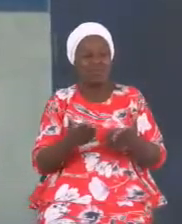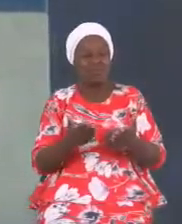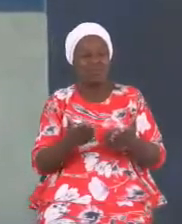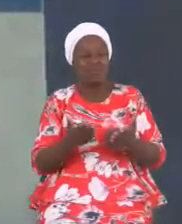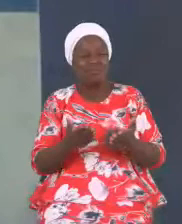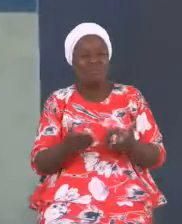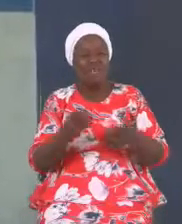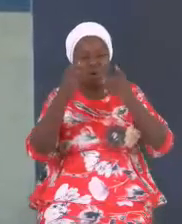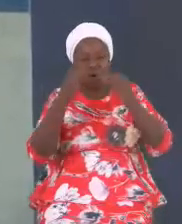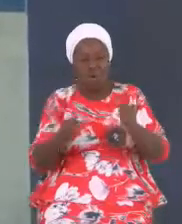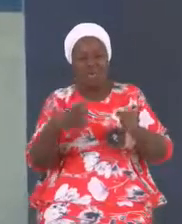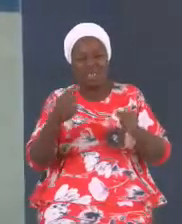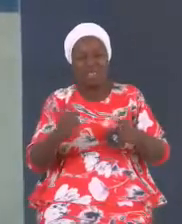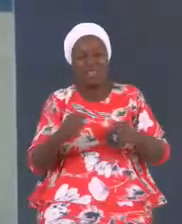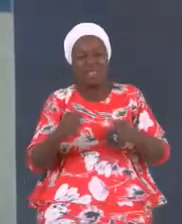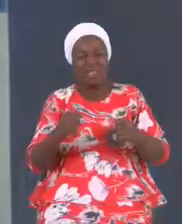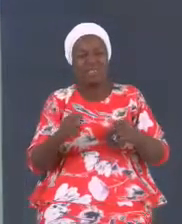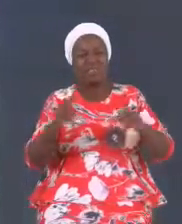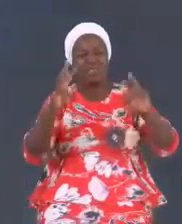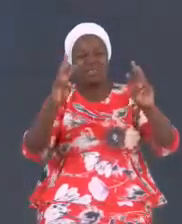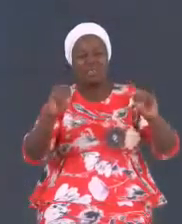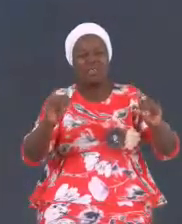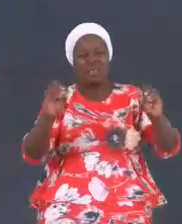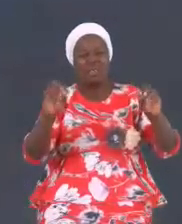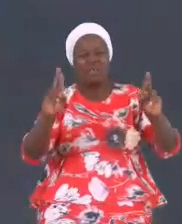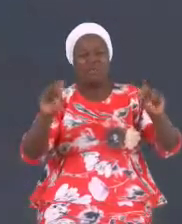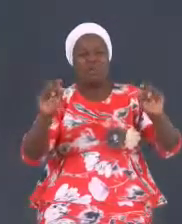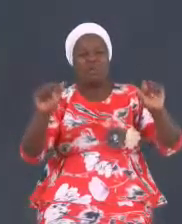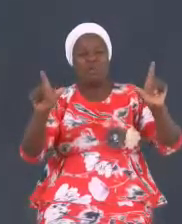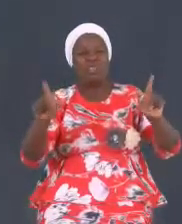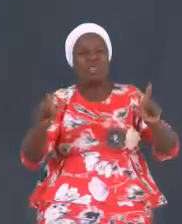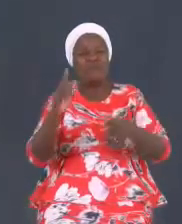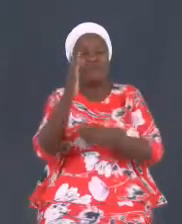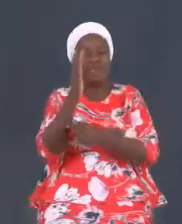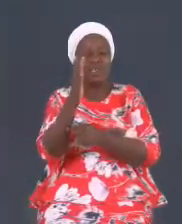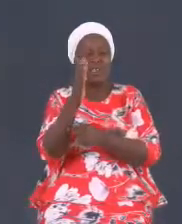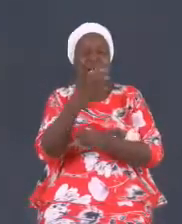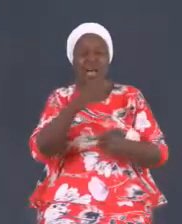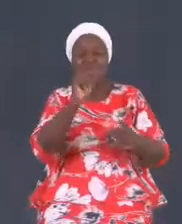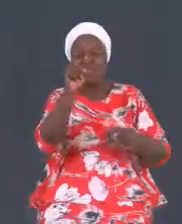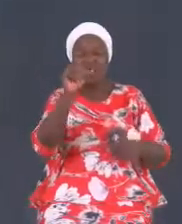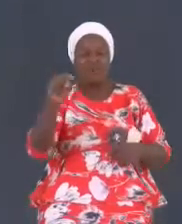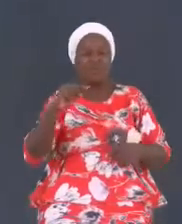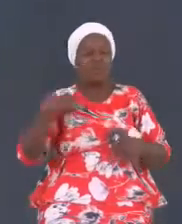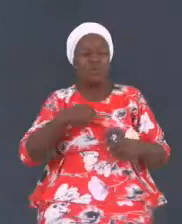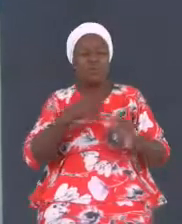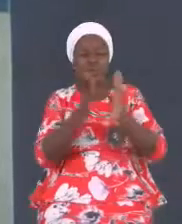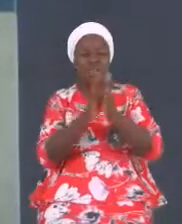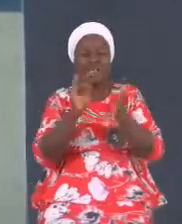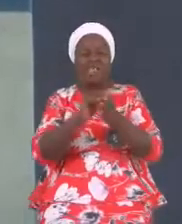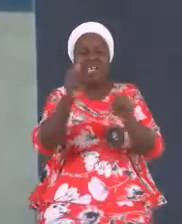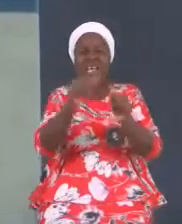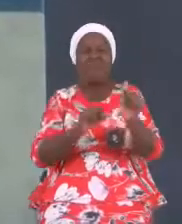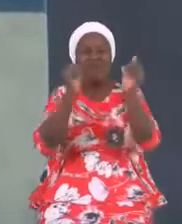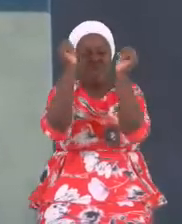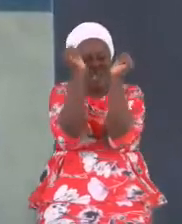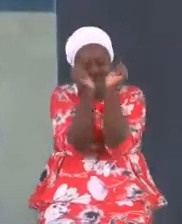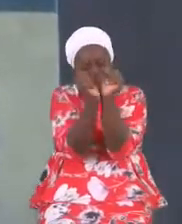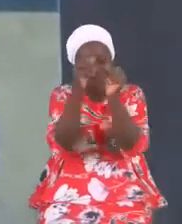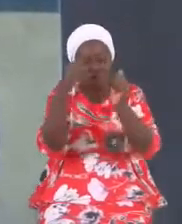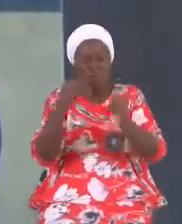the mortal flesh. And therefore, Lord, we pray that every captive of